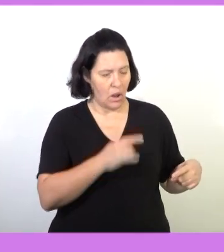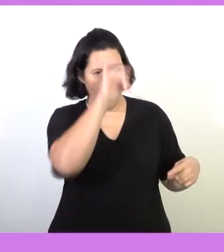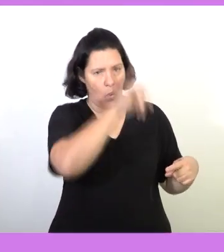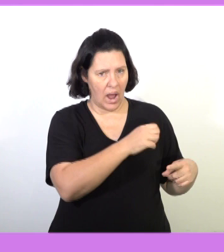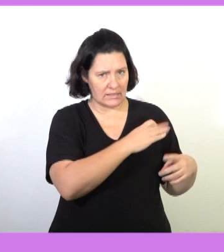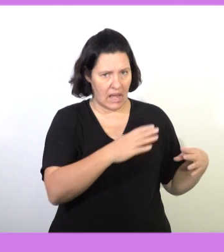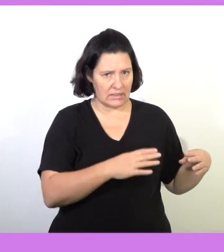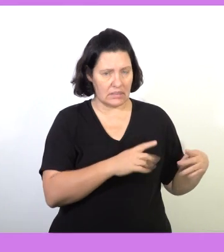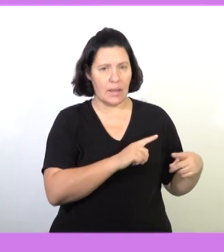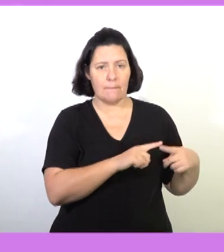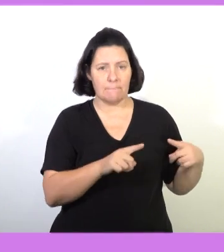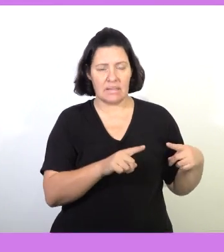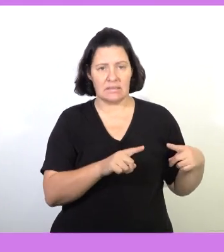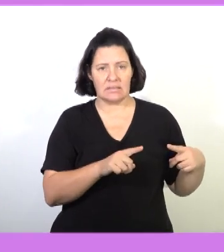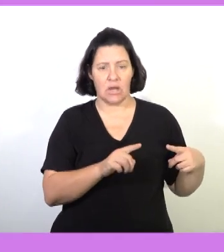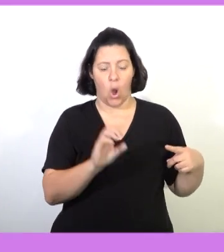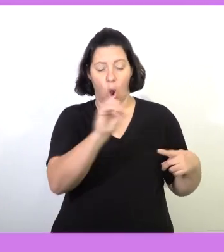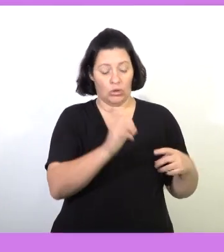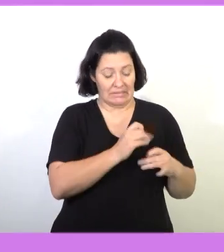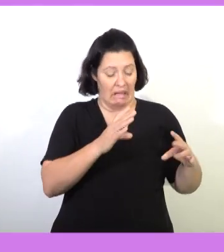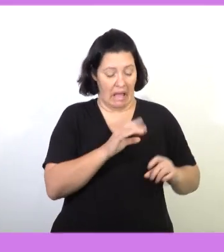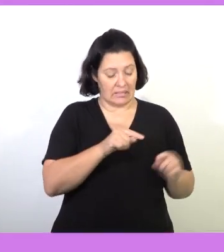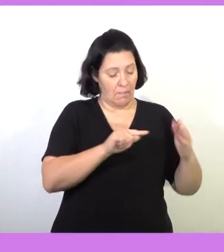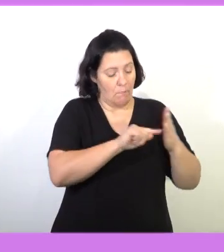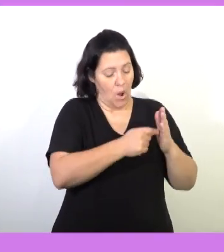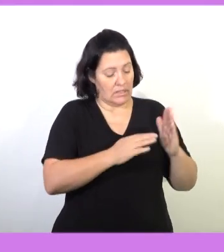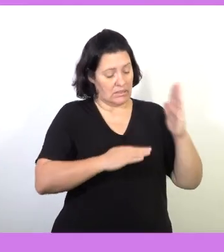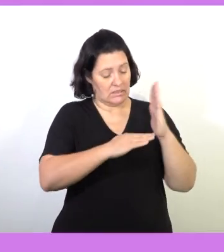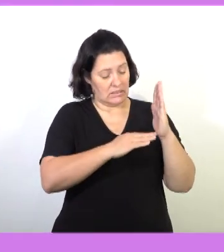the y-axis, but not at the origin.